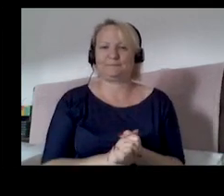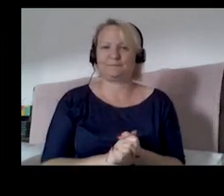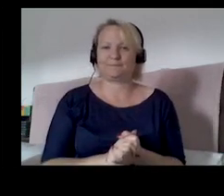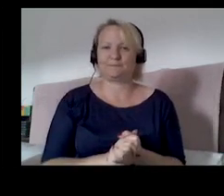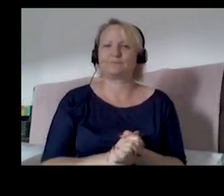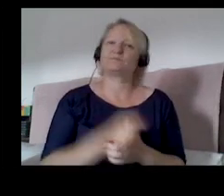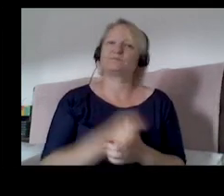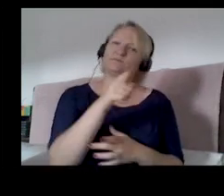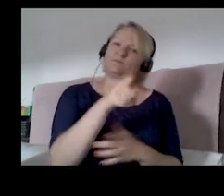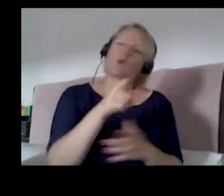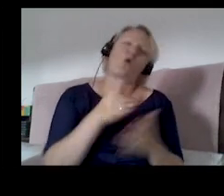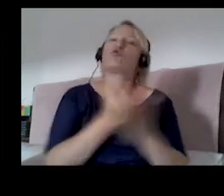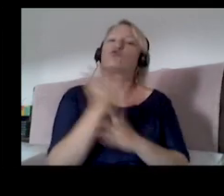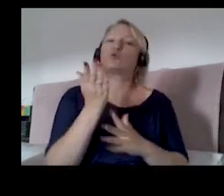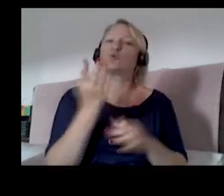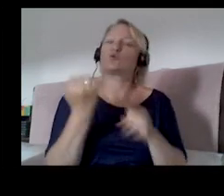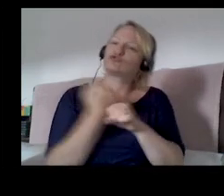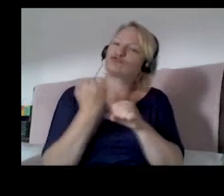map.